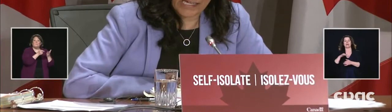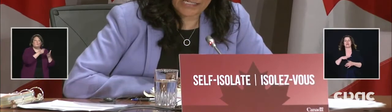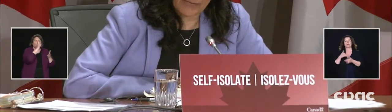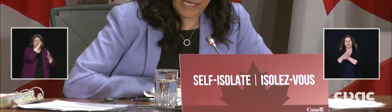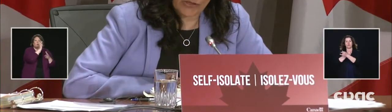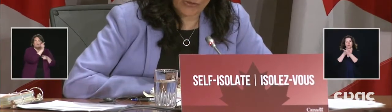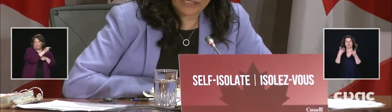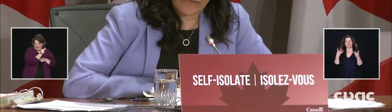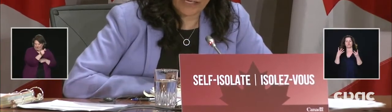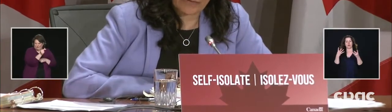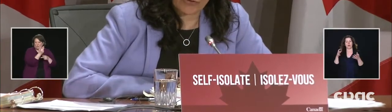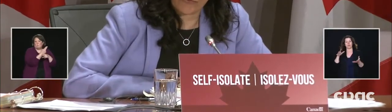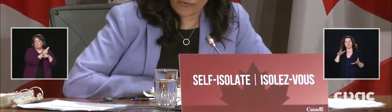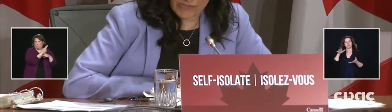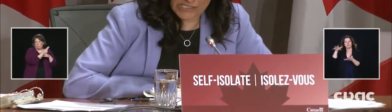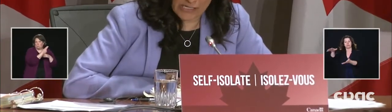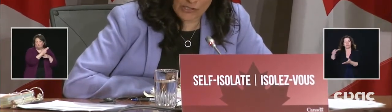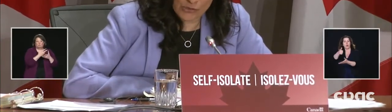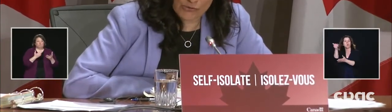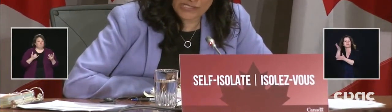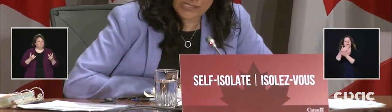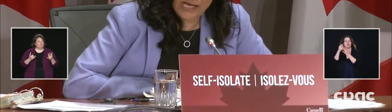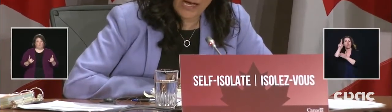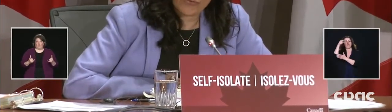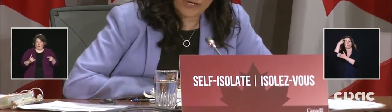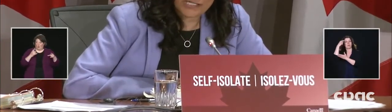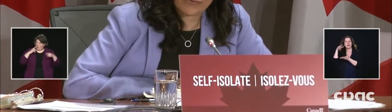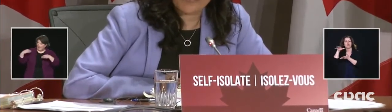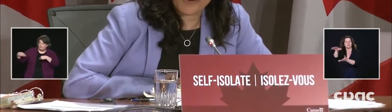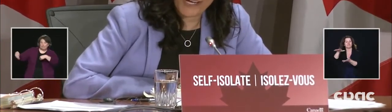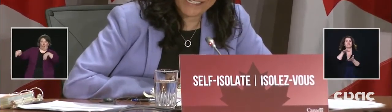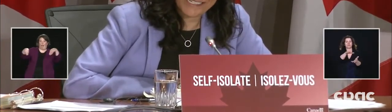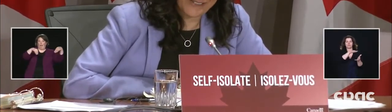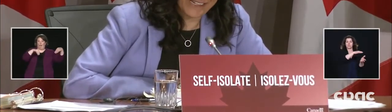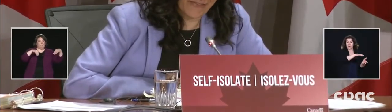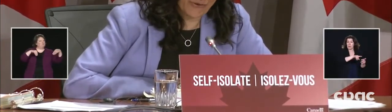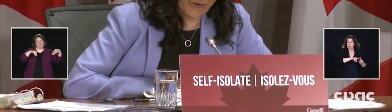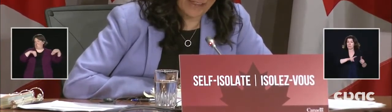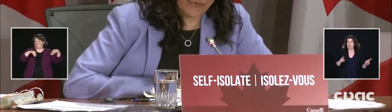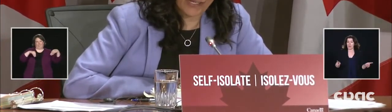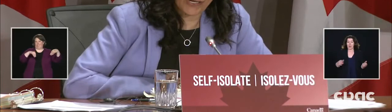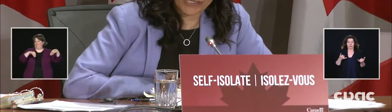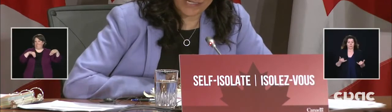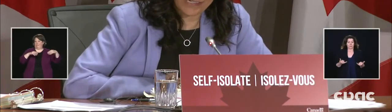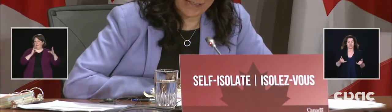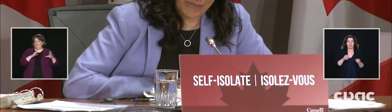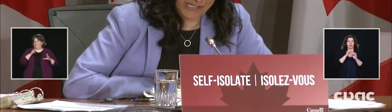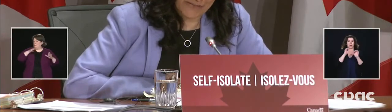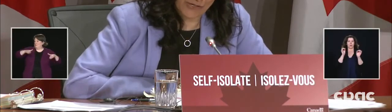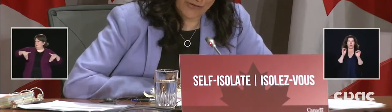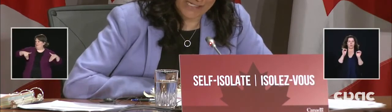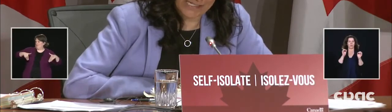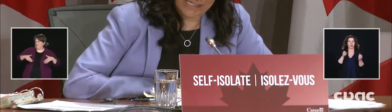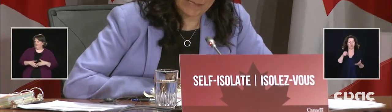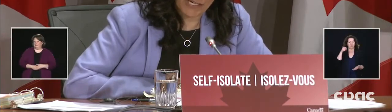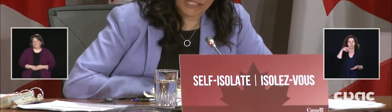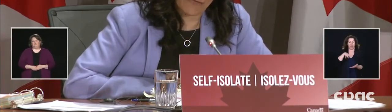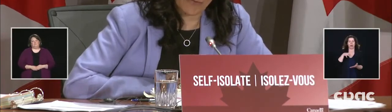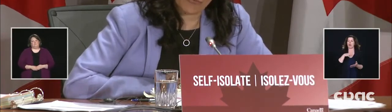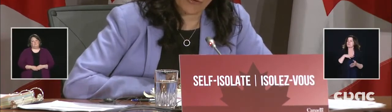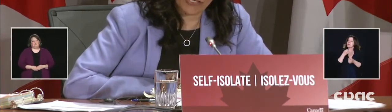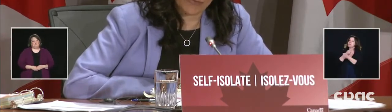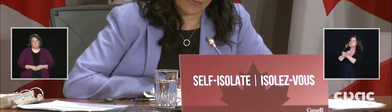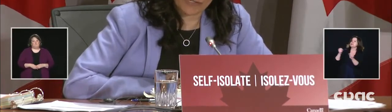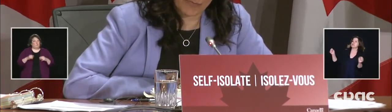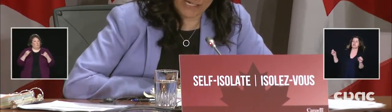no plan to make those available for retail use. I want to remind you and everyone that we are still in the middle of the crisis, especially